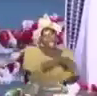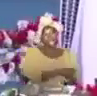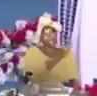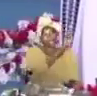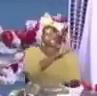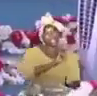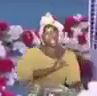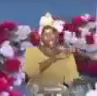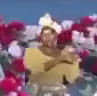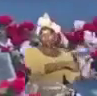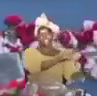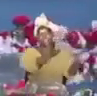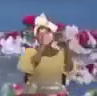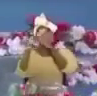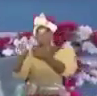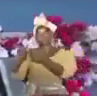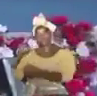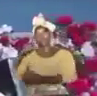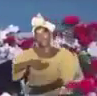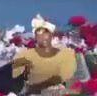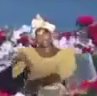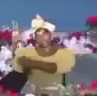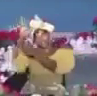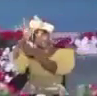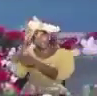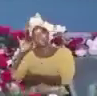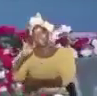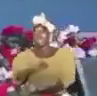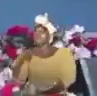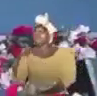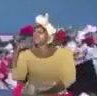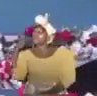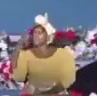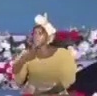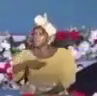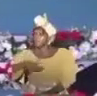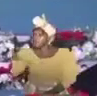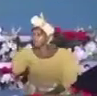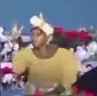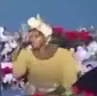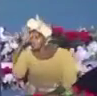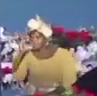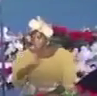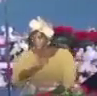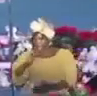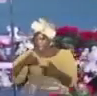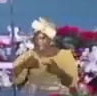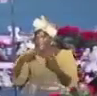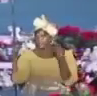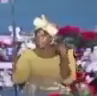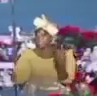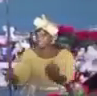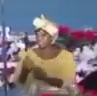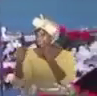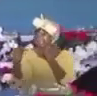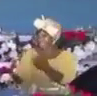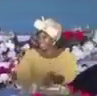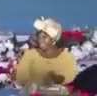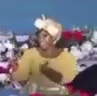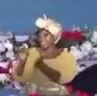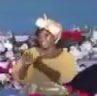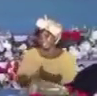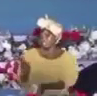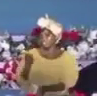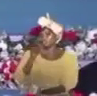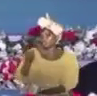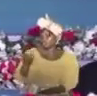father. And when I see my father, I will say unto him, Father, I have sinned against you and against heaven. I am not worthy to be